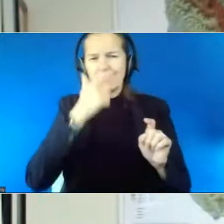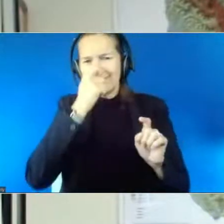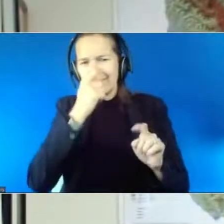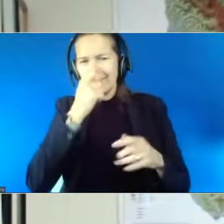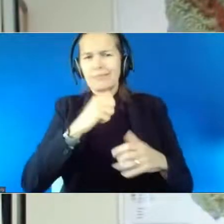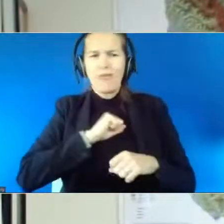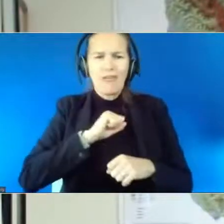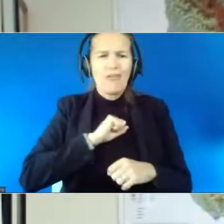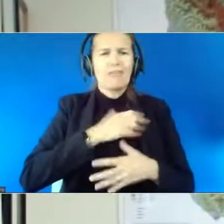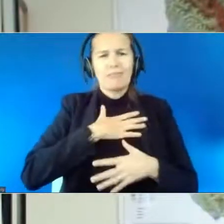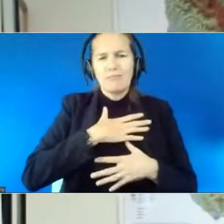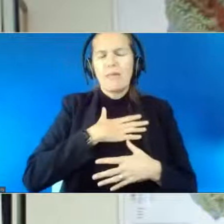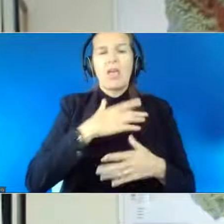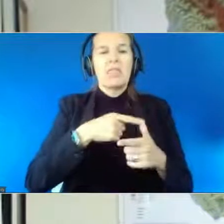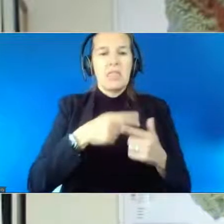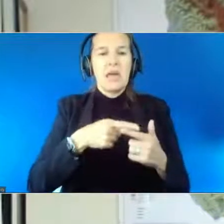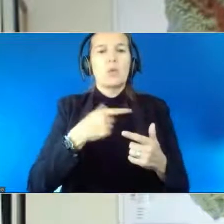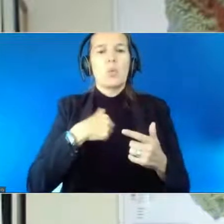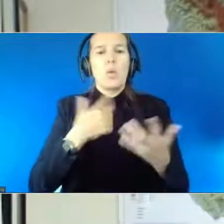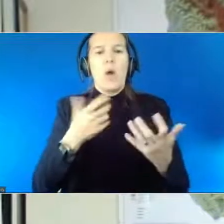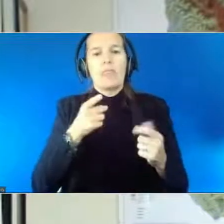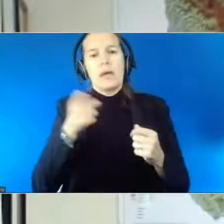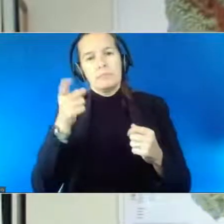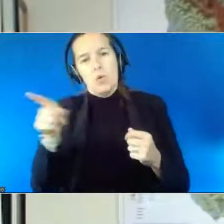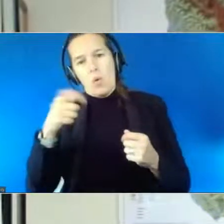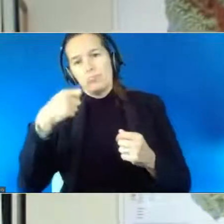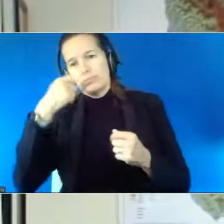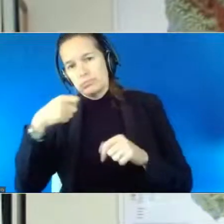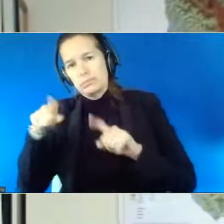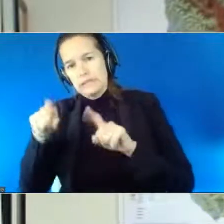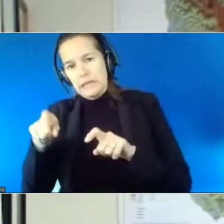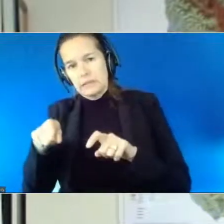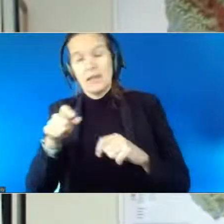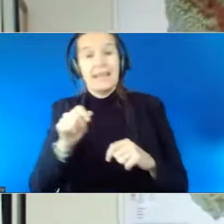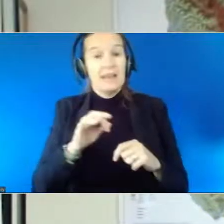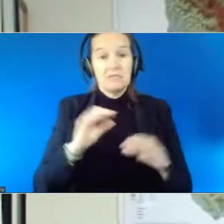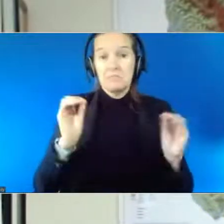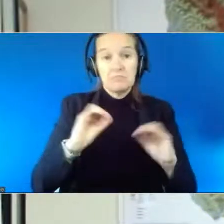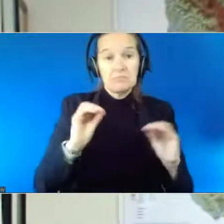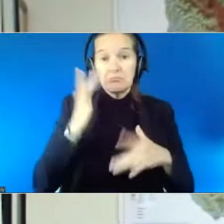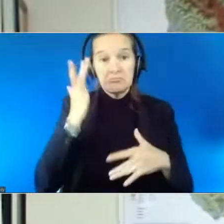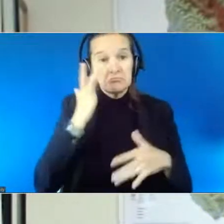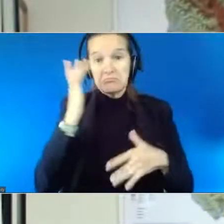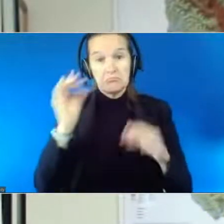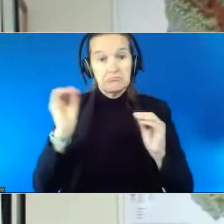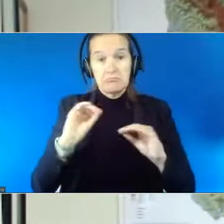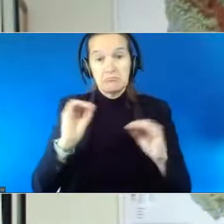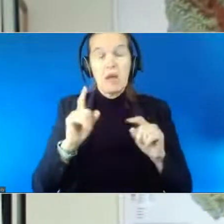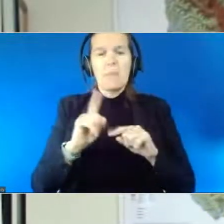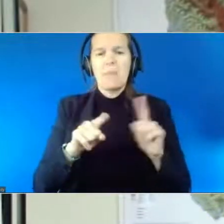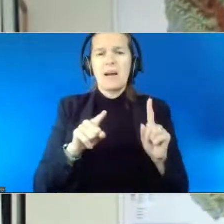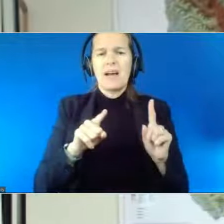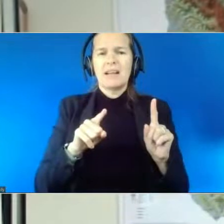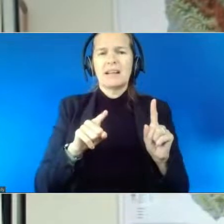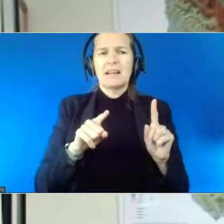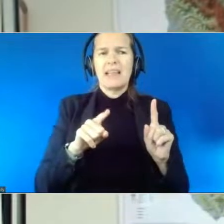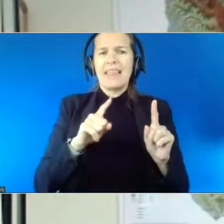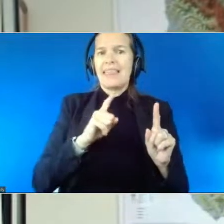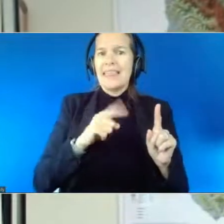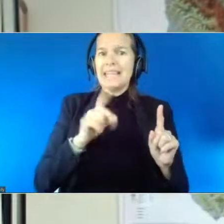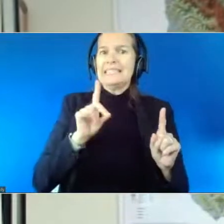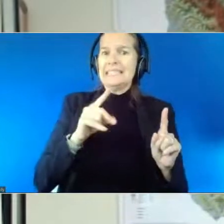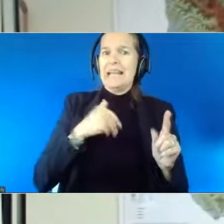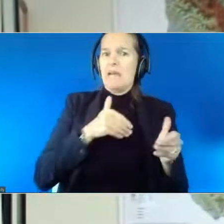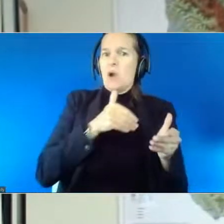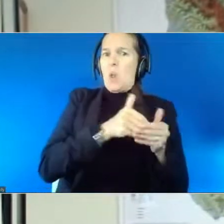get tested with PCR. If they have no symptoms, but they're in the context of a close contact